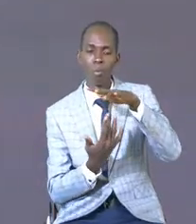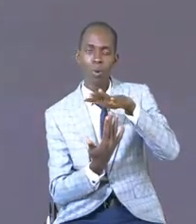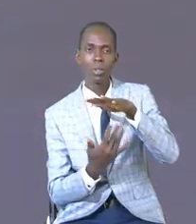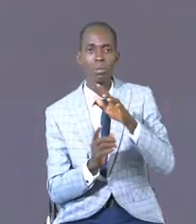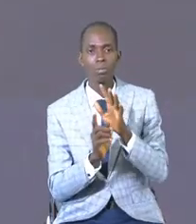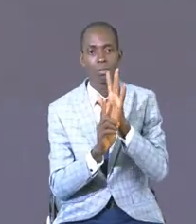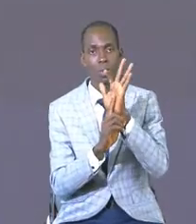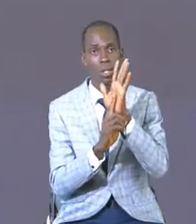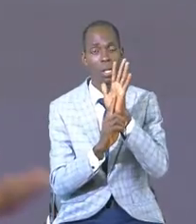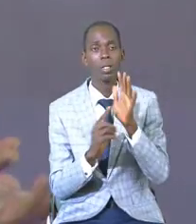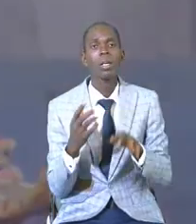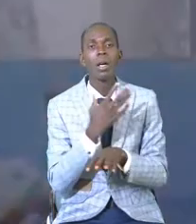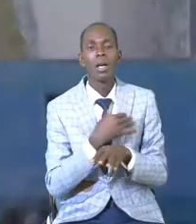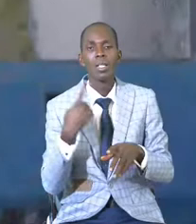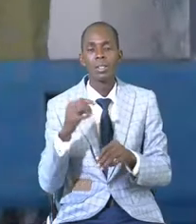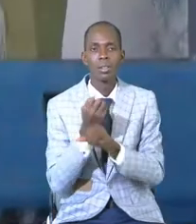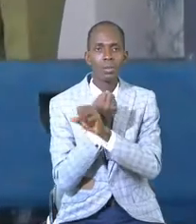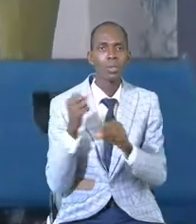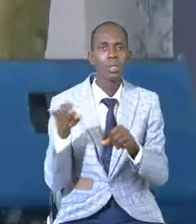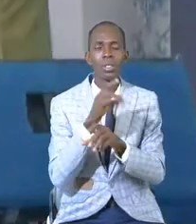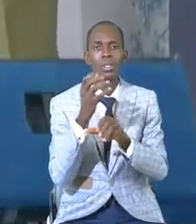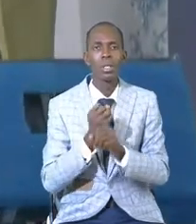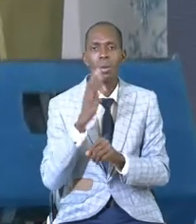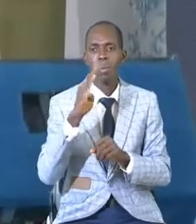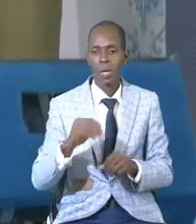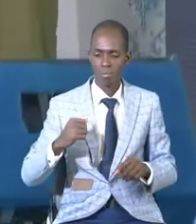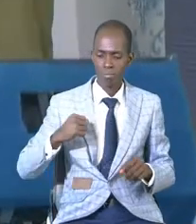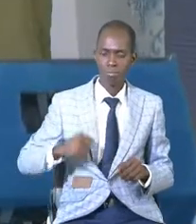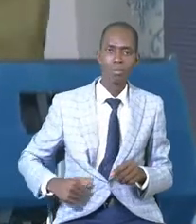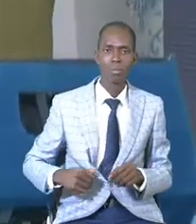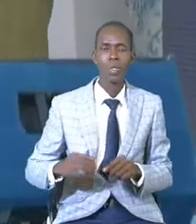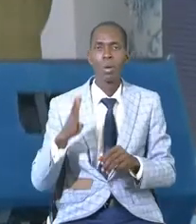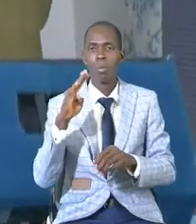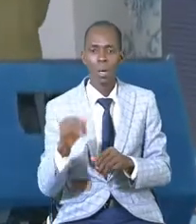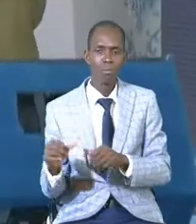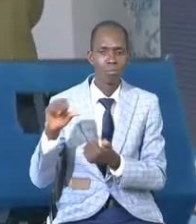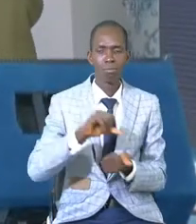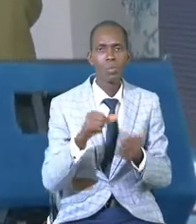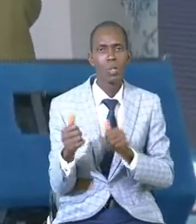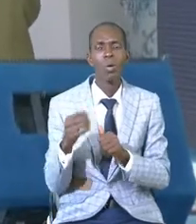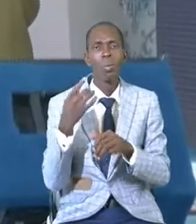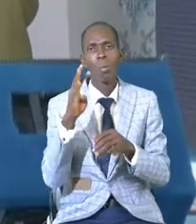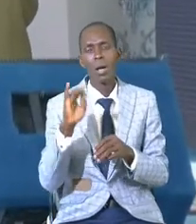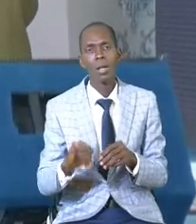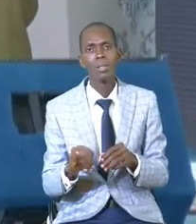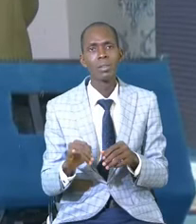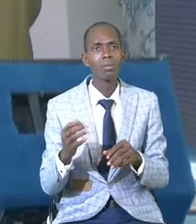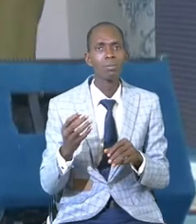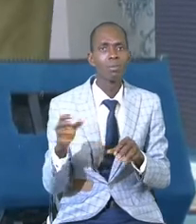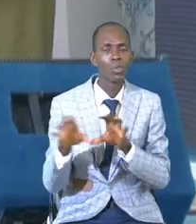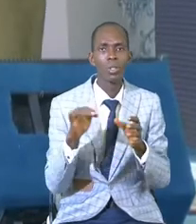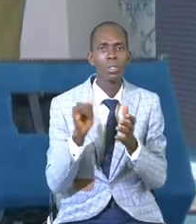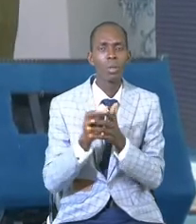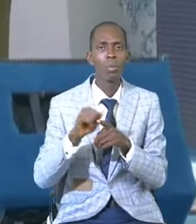by circumcision, and the salvation they got by keeping the Old Testament law, and that will not